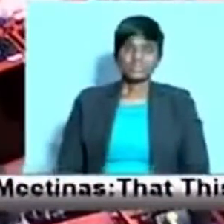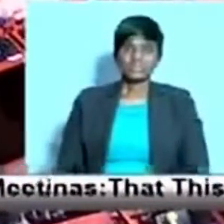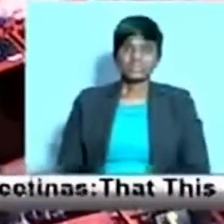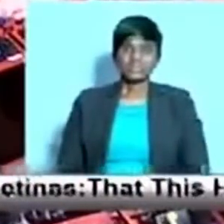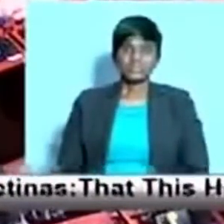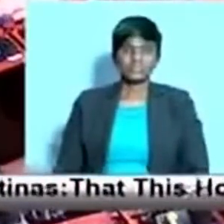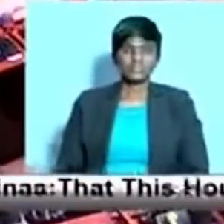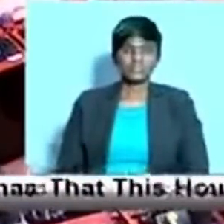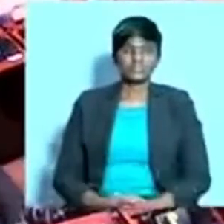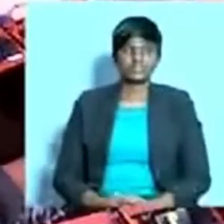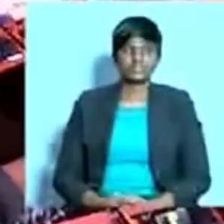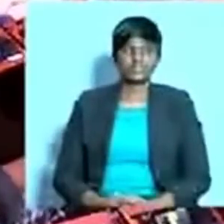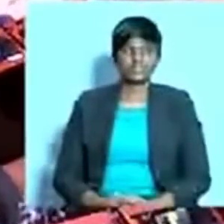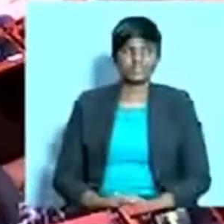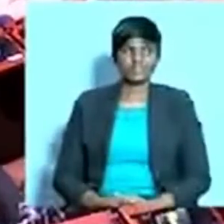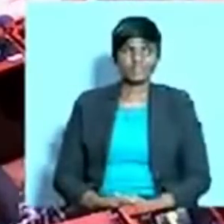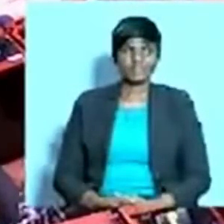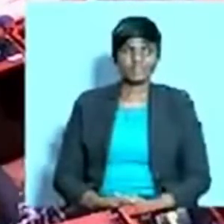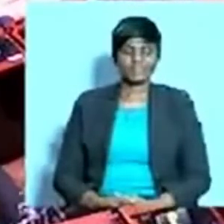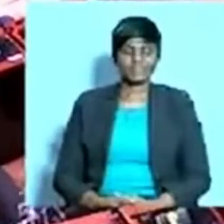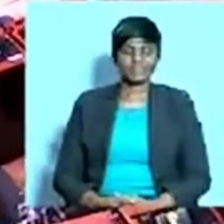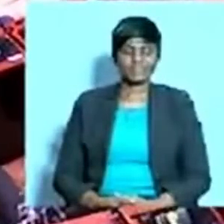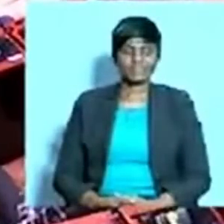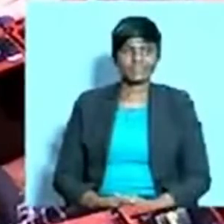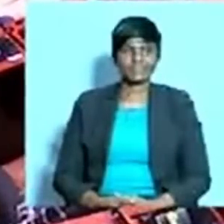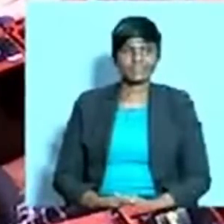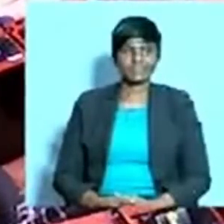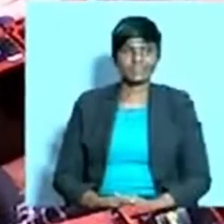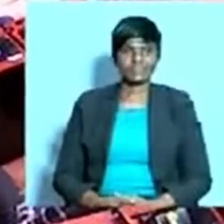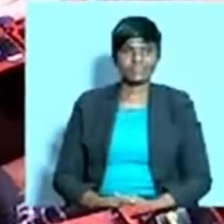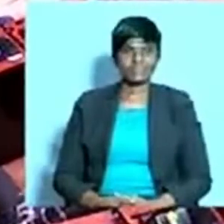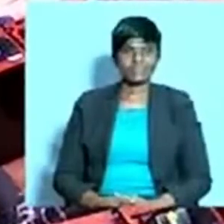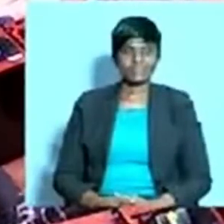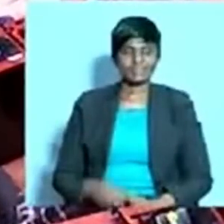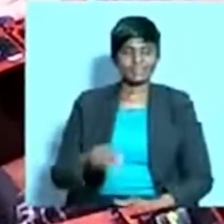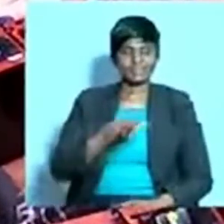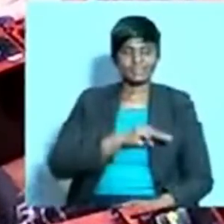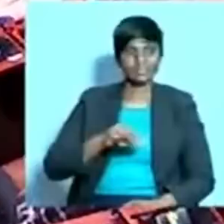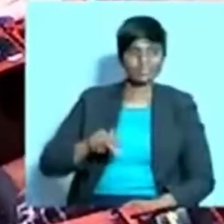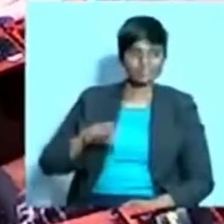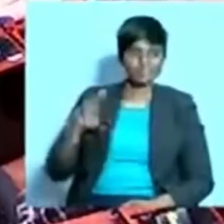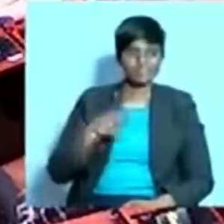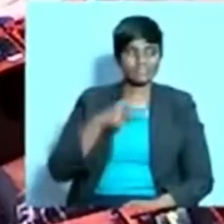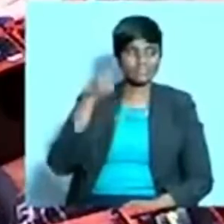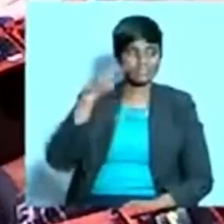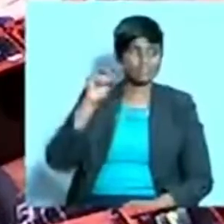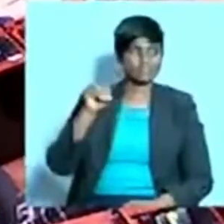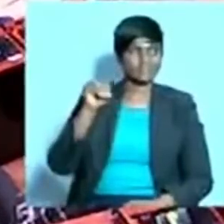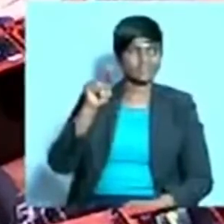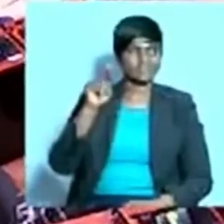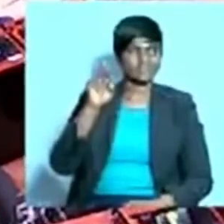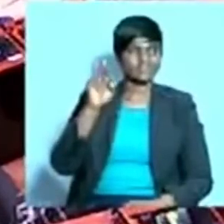There is an indication for a point of order. What is your point of order? The Honorable Member for Rufu.